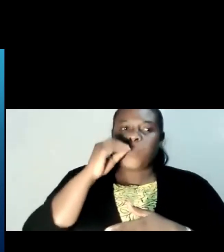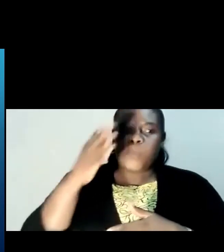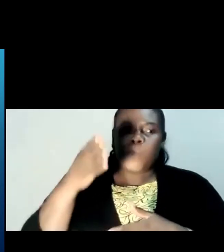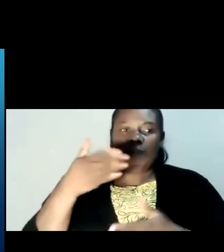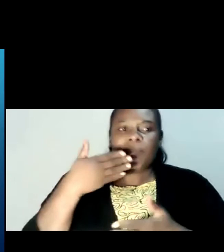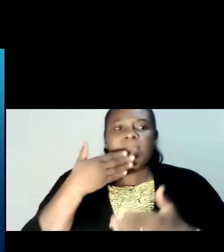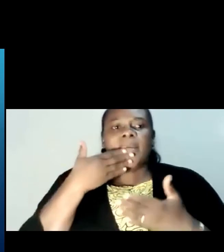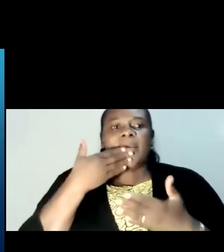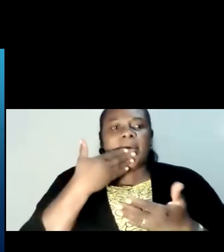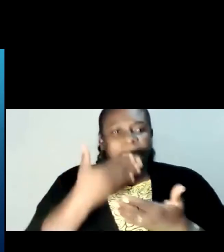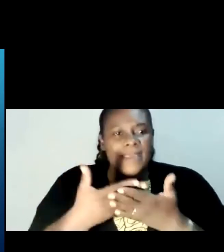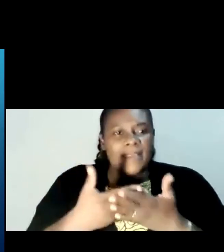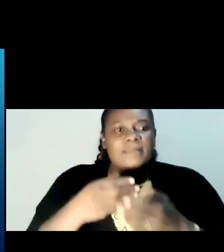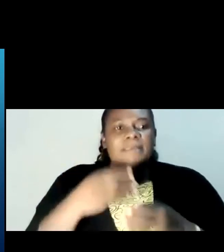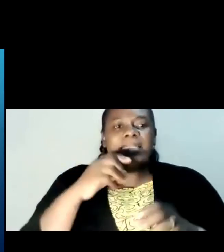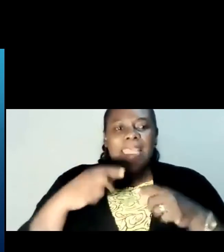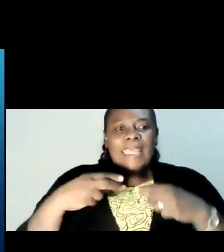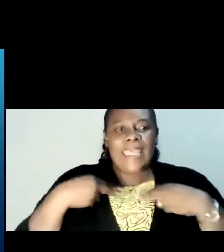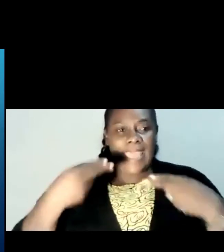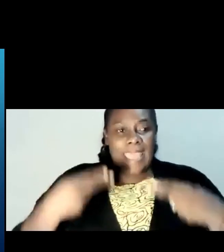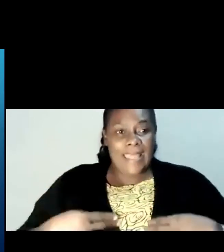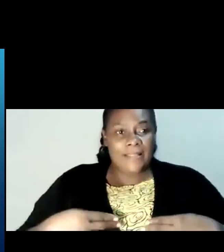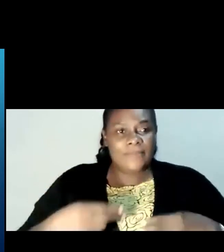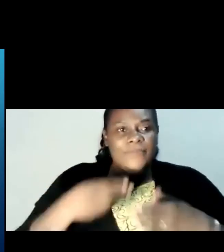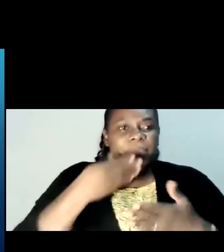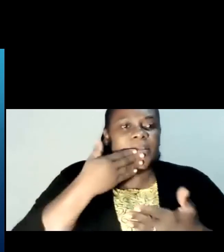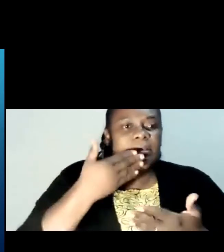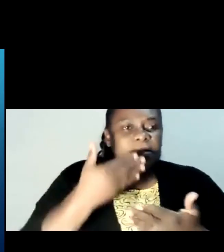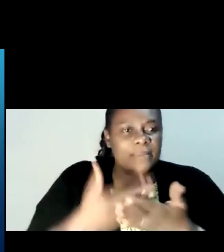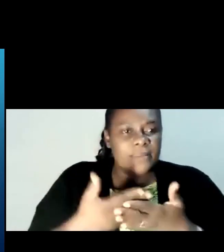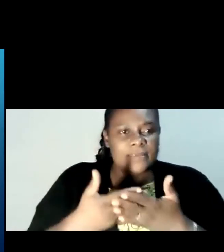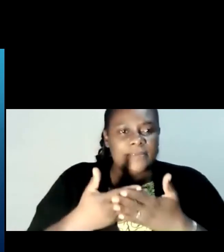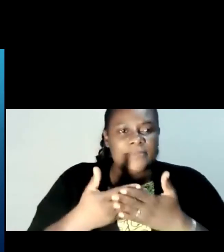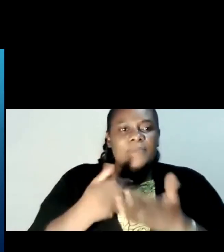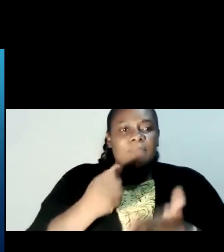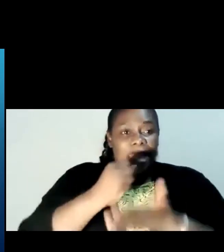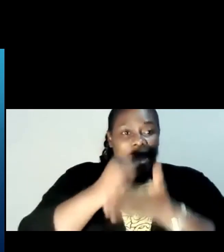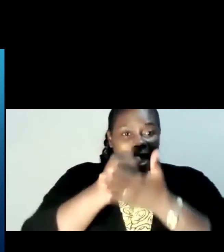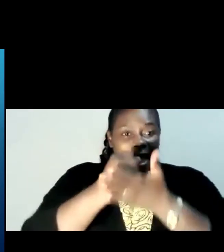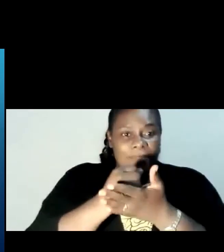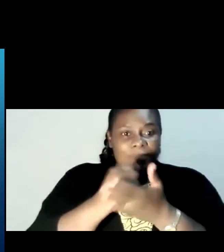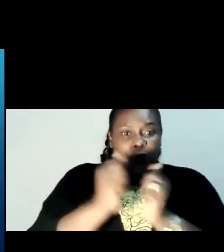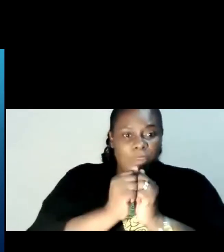of getting dental or periodontal disease.